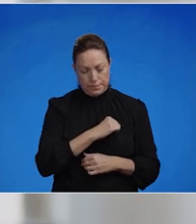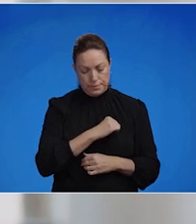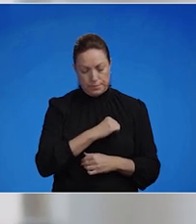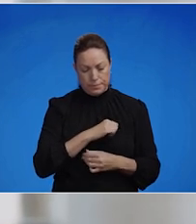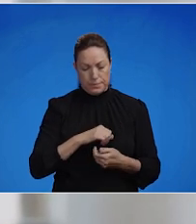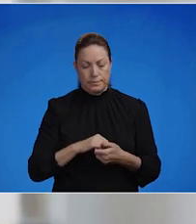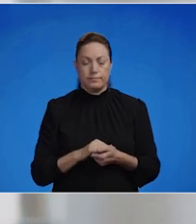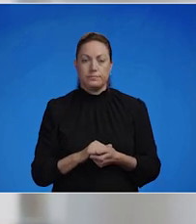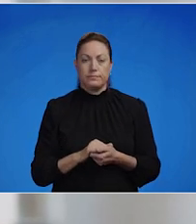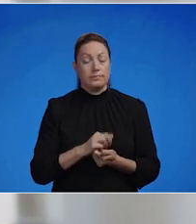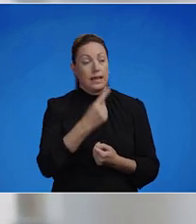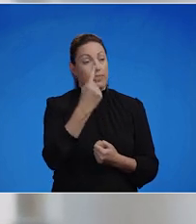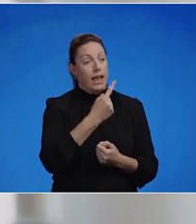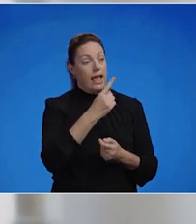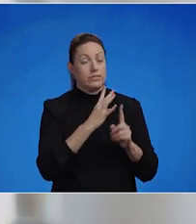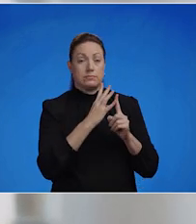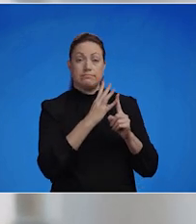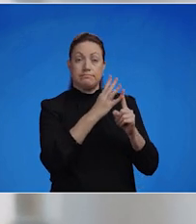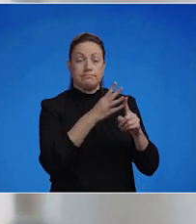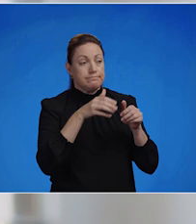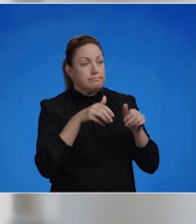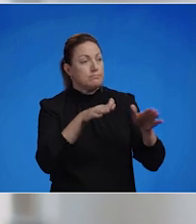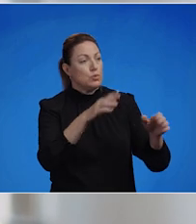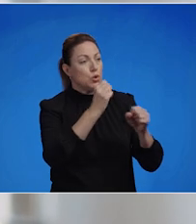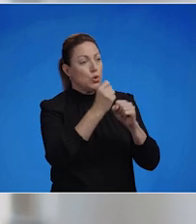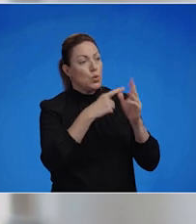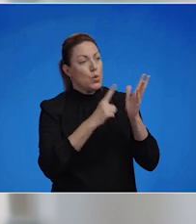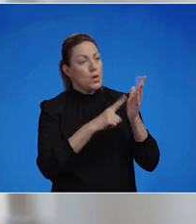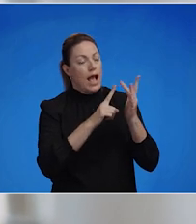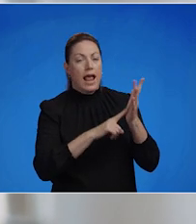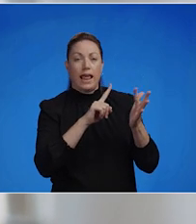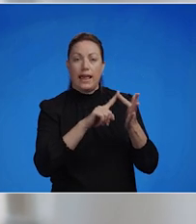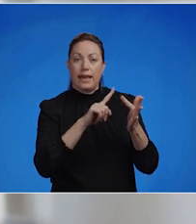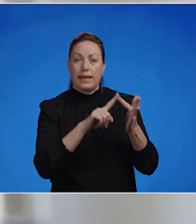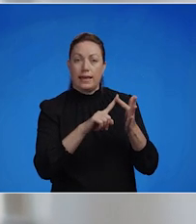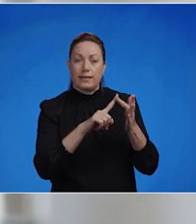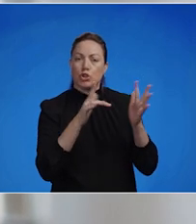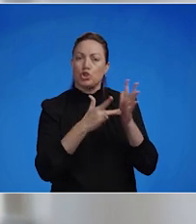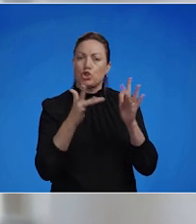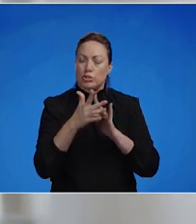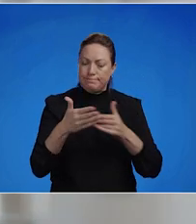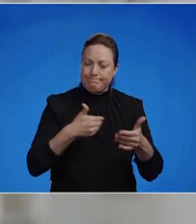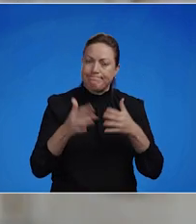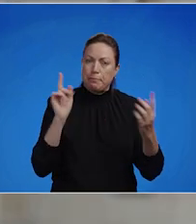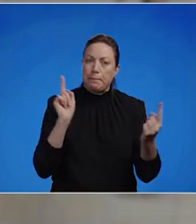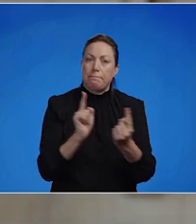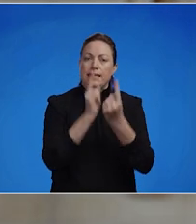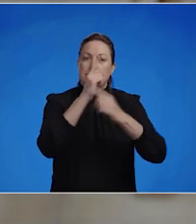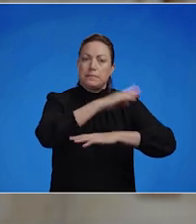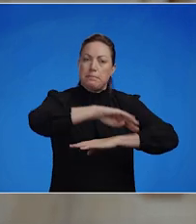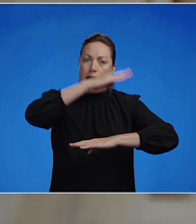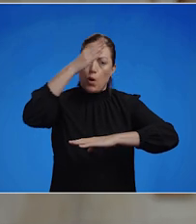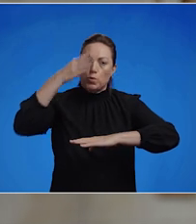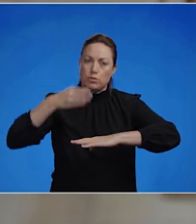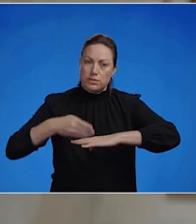Glory. The 11 disciples set out for Galilee to the mountain where Jesus had arranged to meet them. When